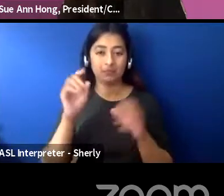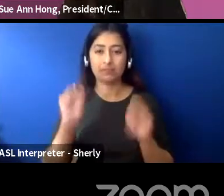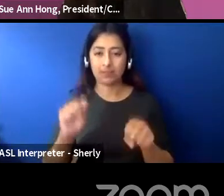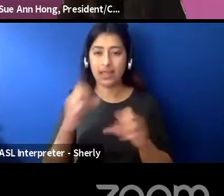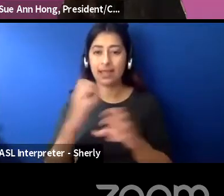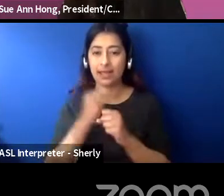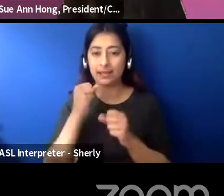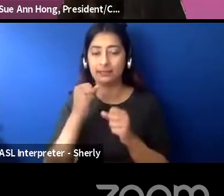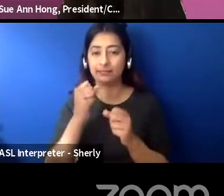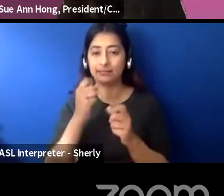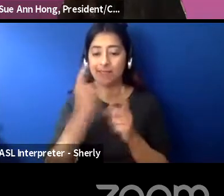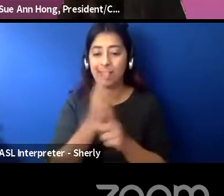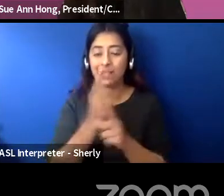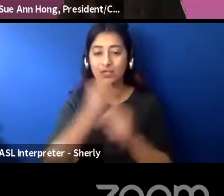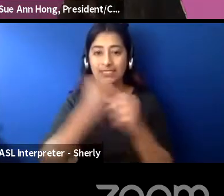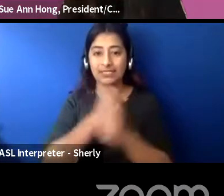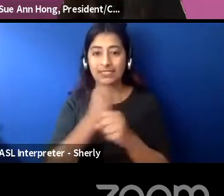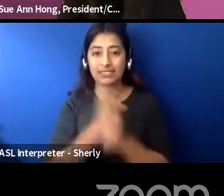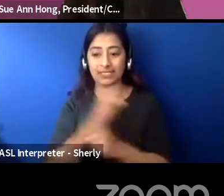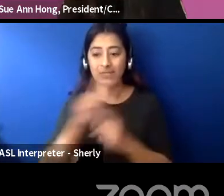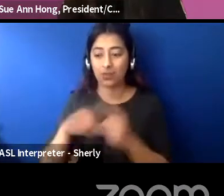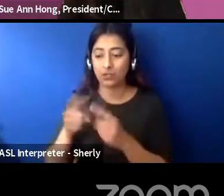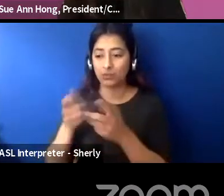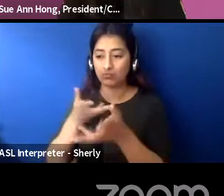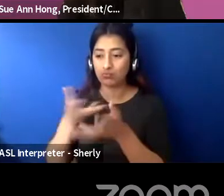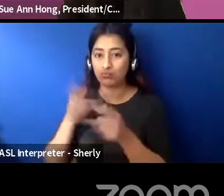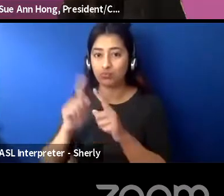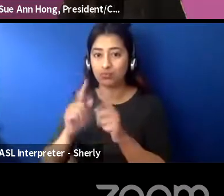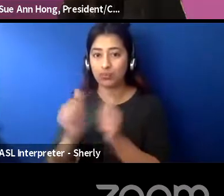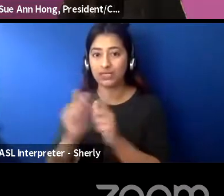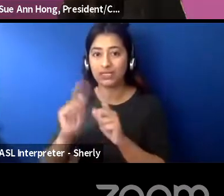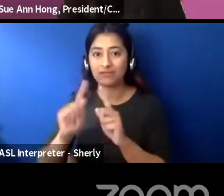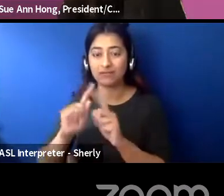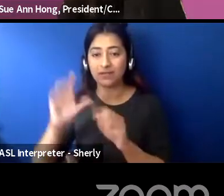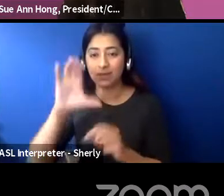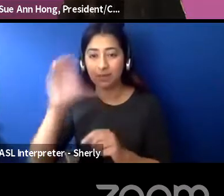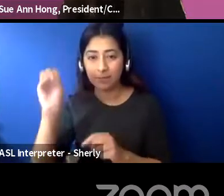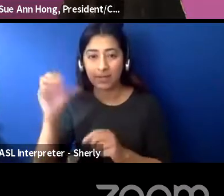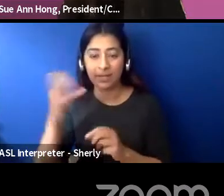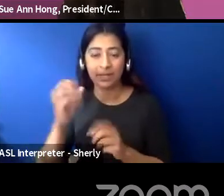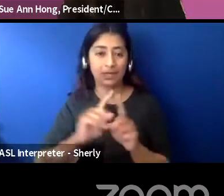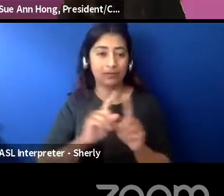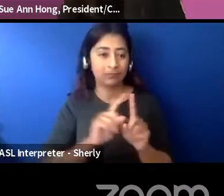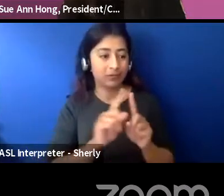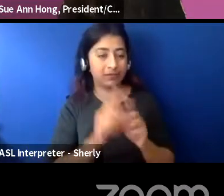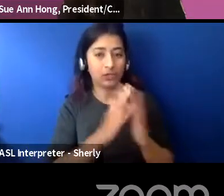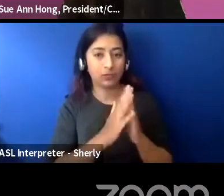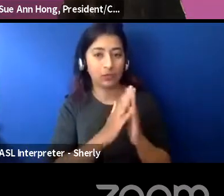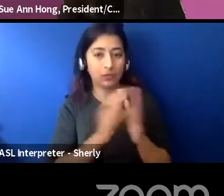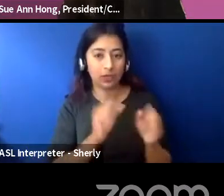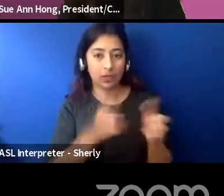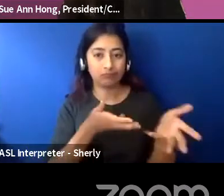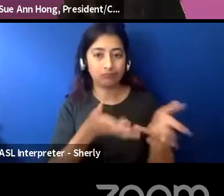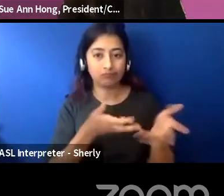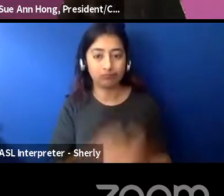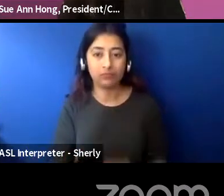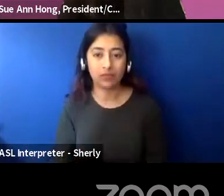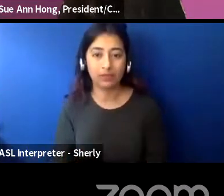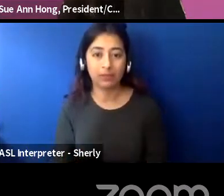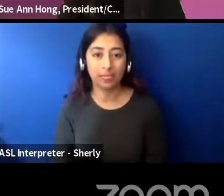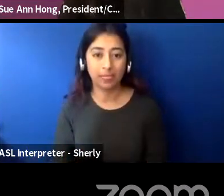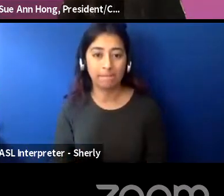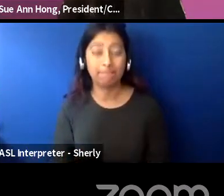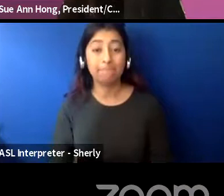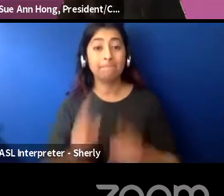to back that up when you're speaking to other corporations and to other communities. But let's talk